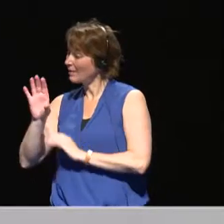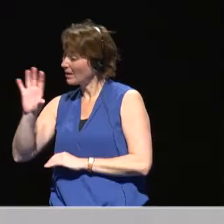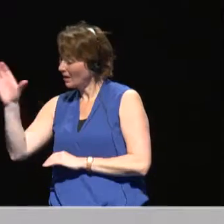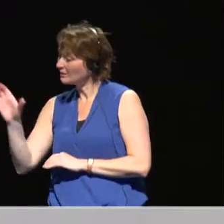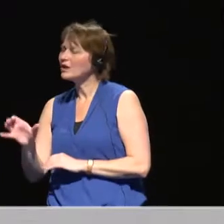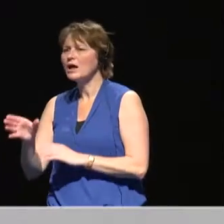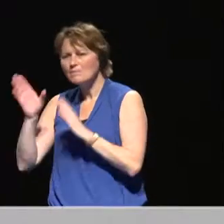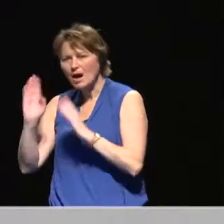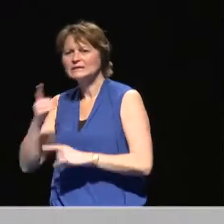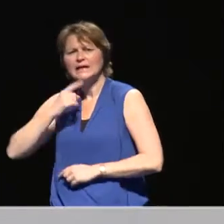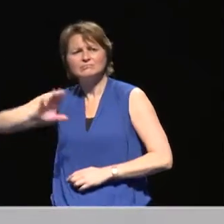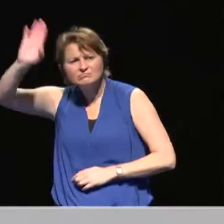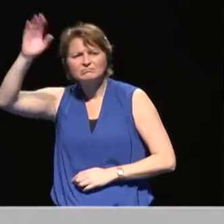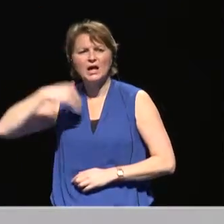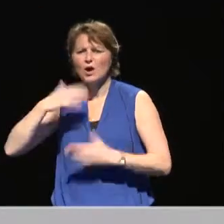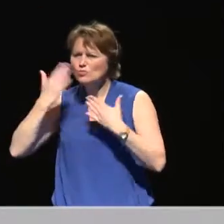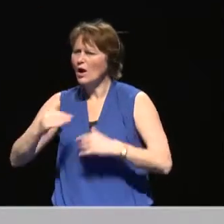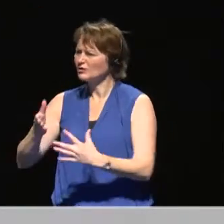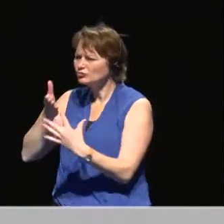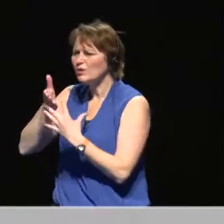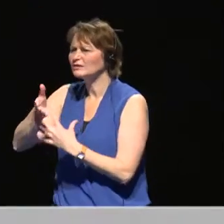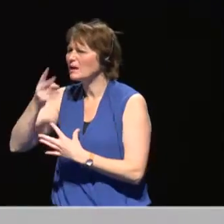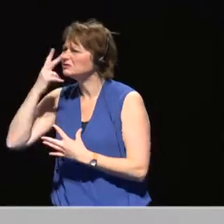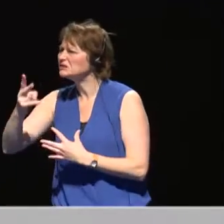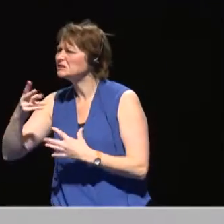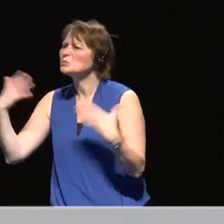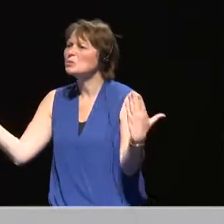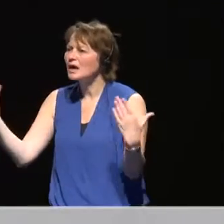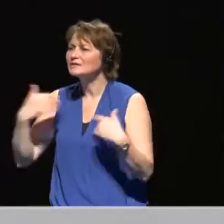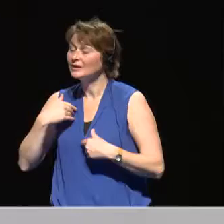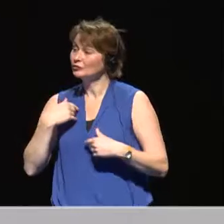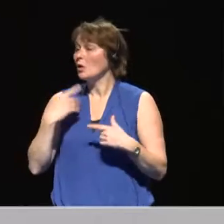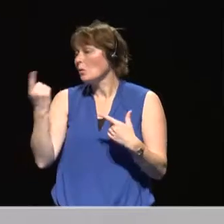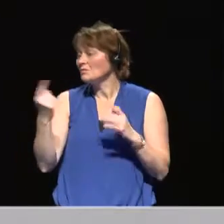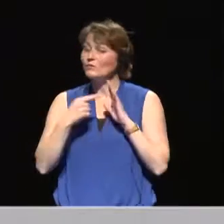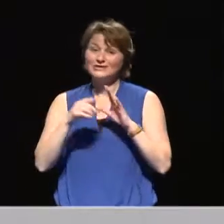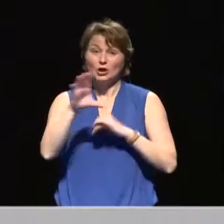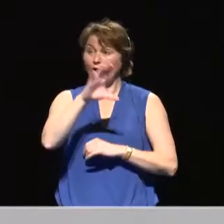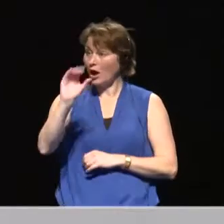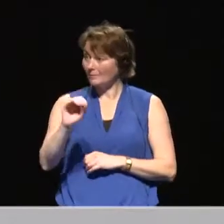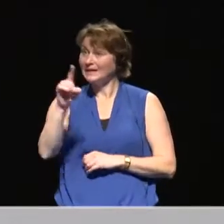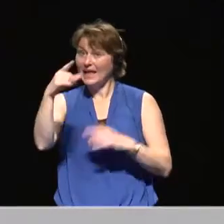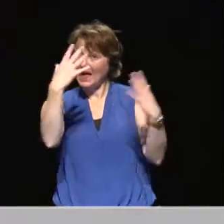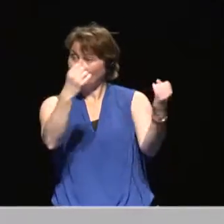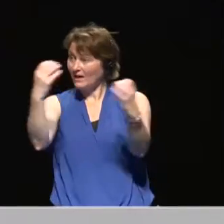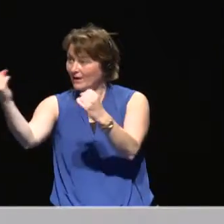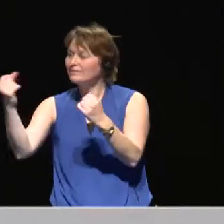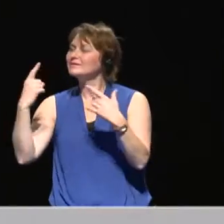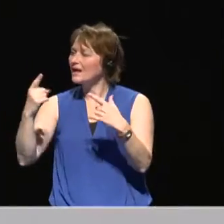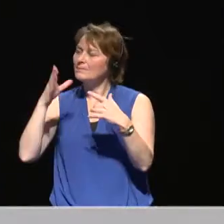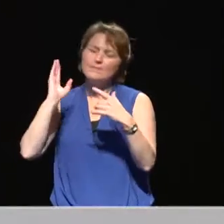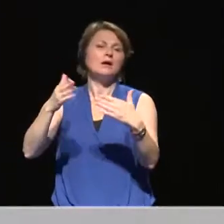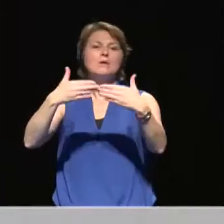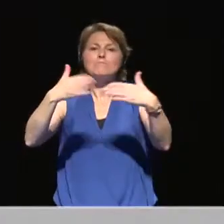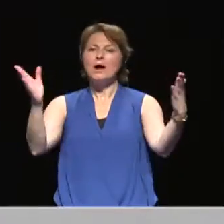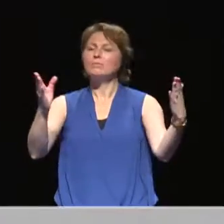demand transparency from companies operating under their jurisdiction, with those companies required to publicly